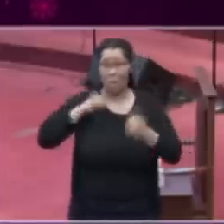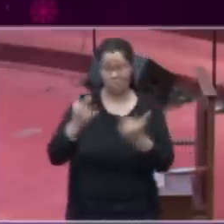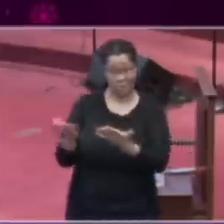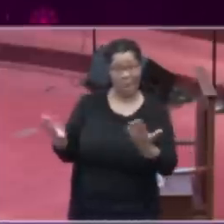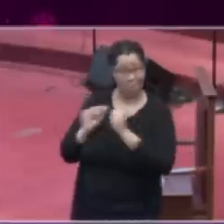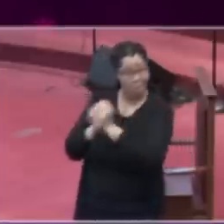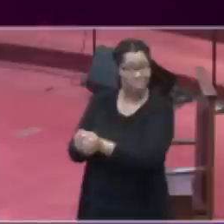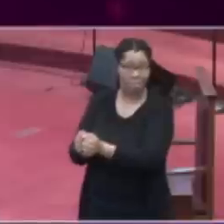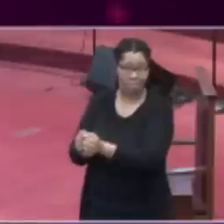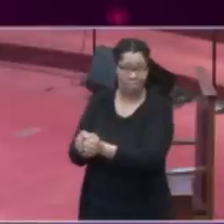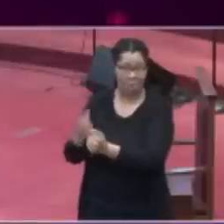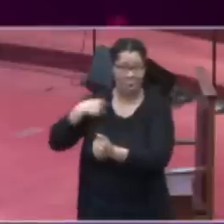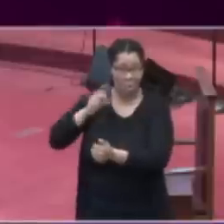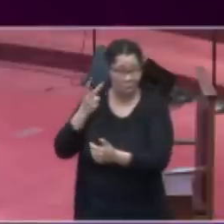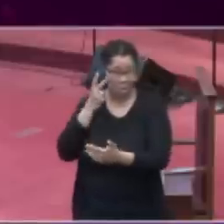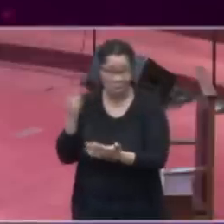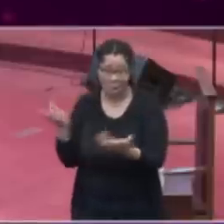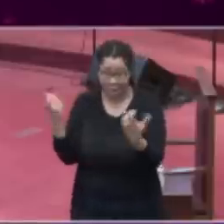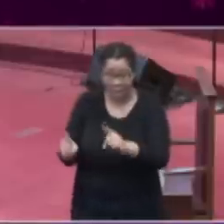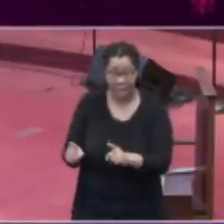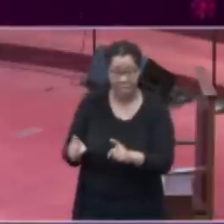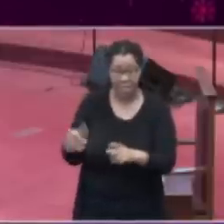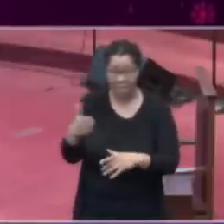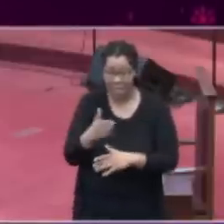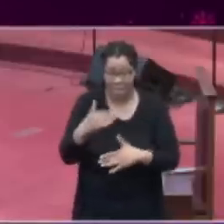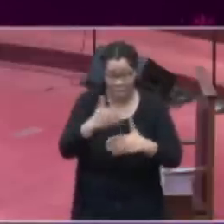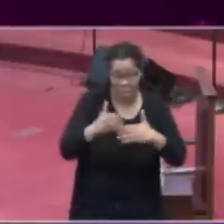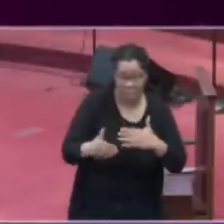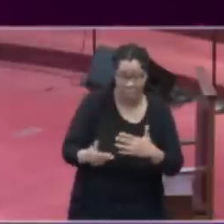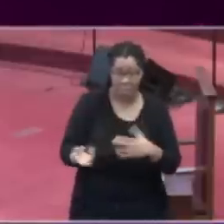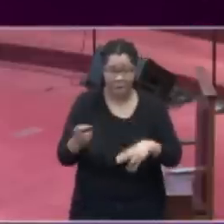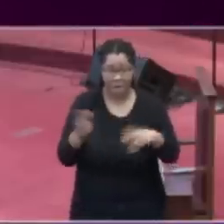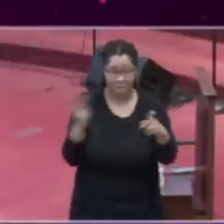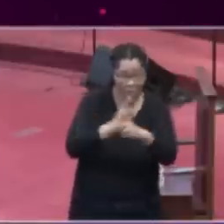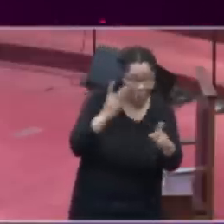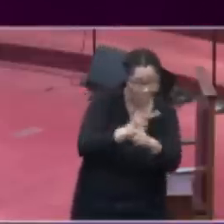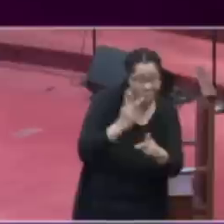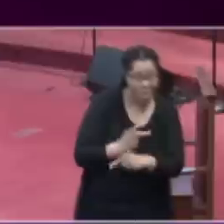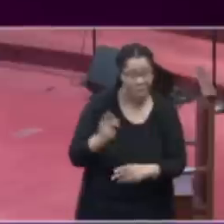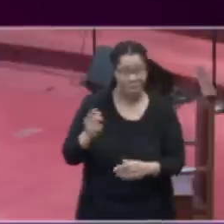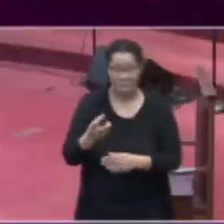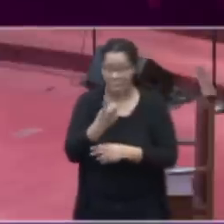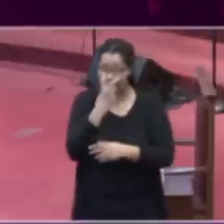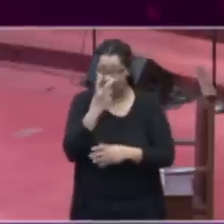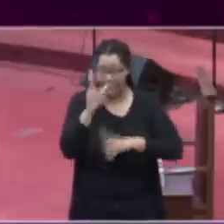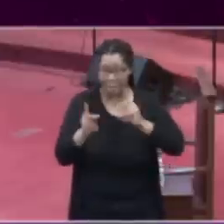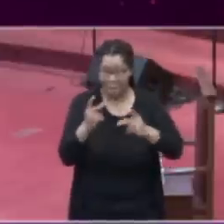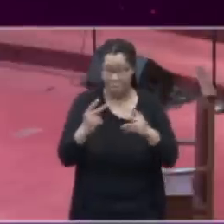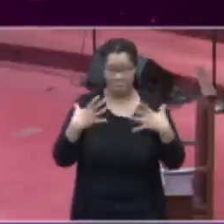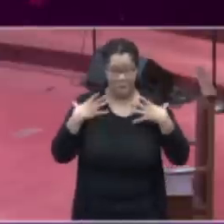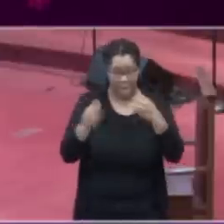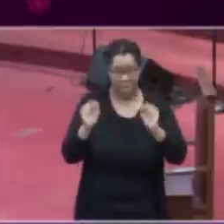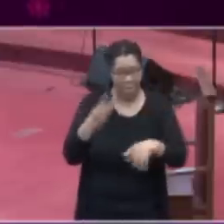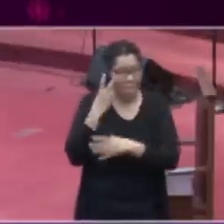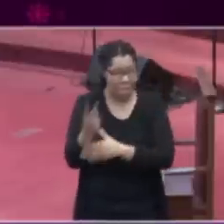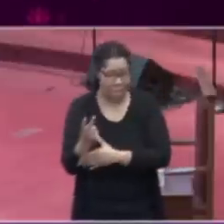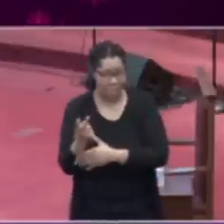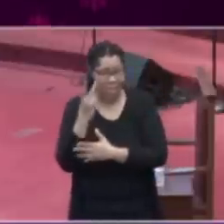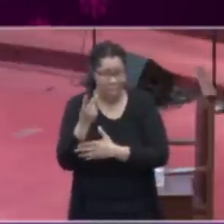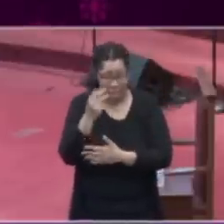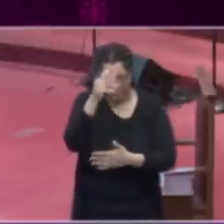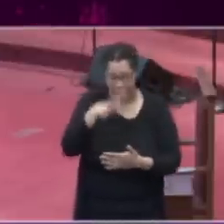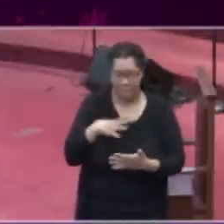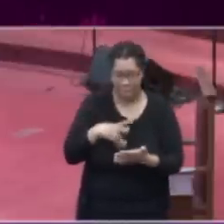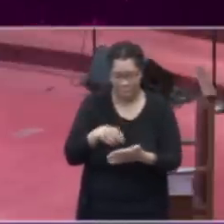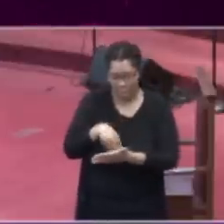there. We saw fish and loaves multiplied. We watched blind people receive sight. We saw a man get up from